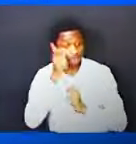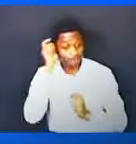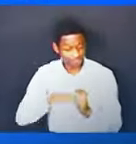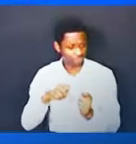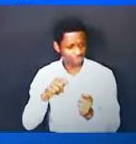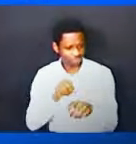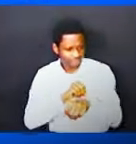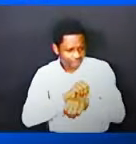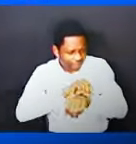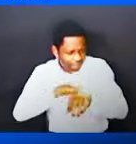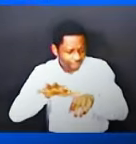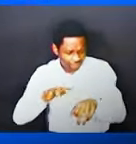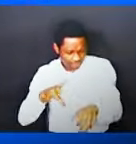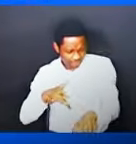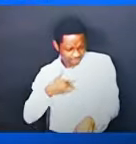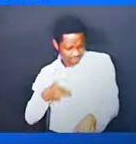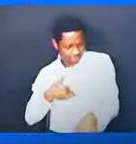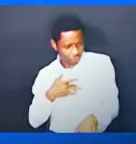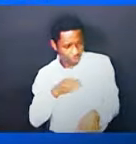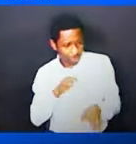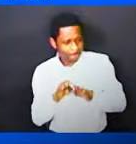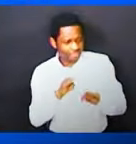Behavior and lifestyle.